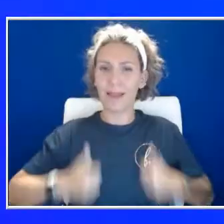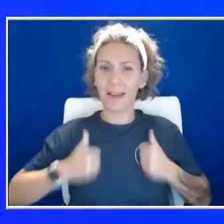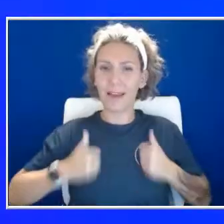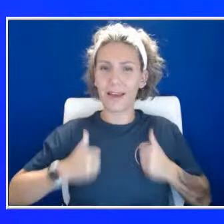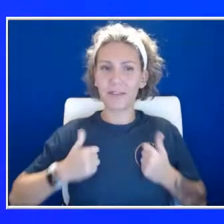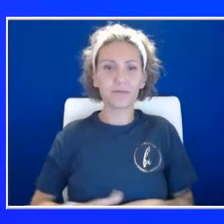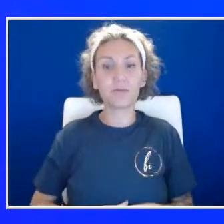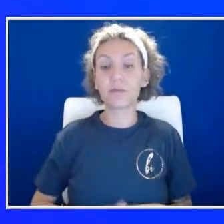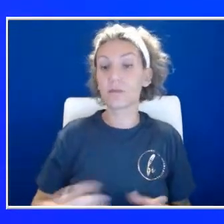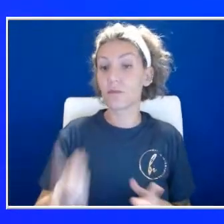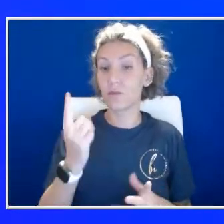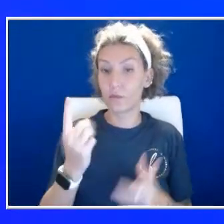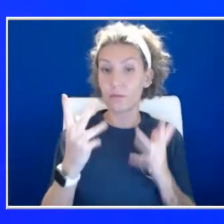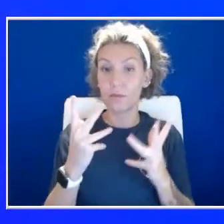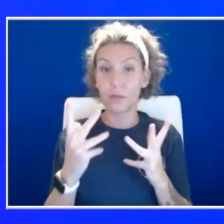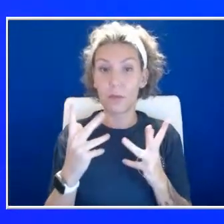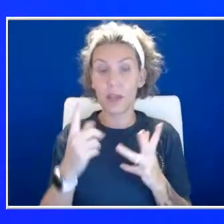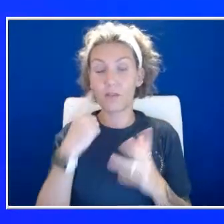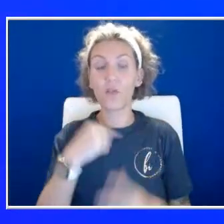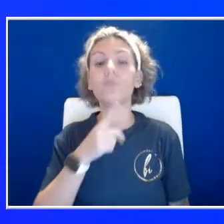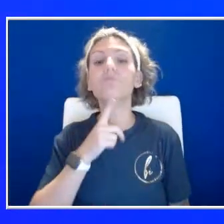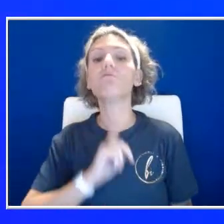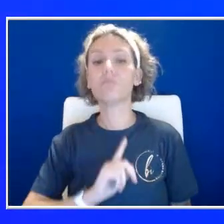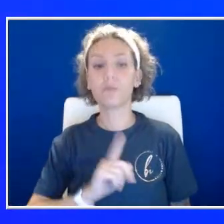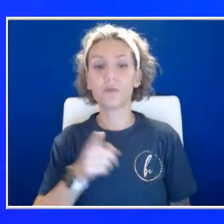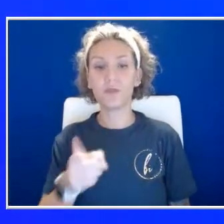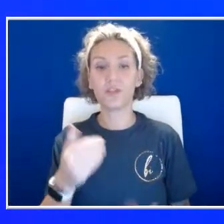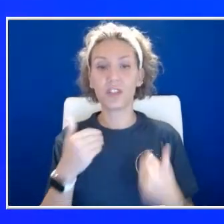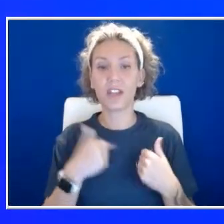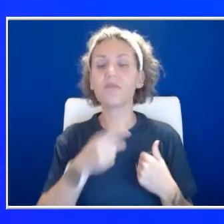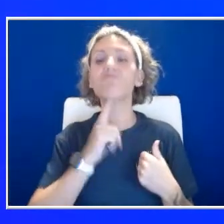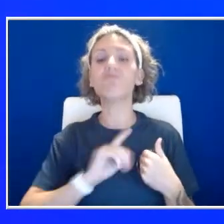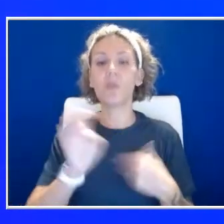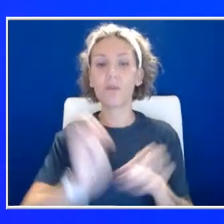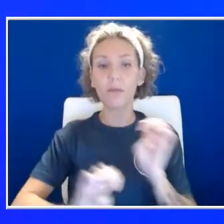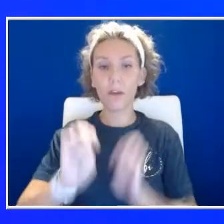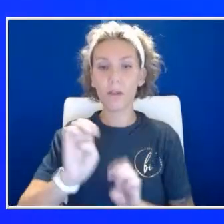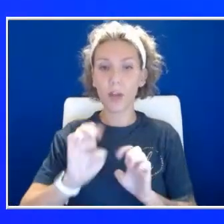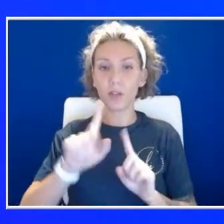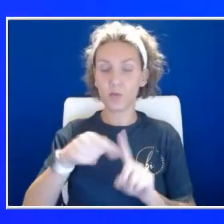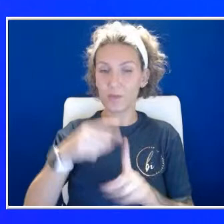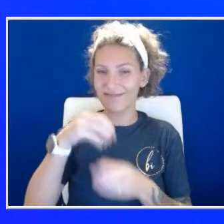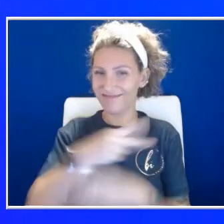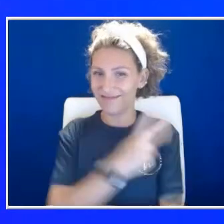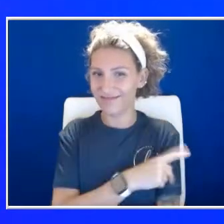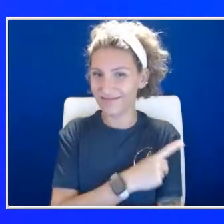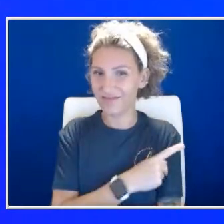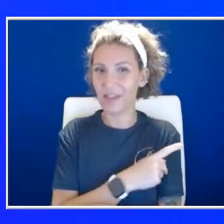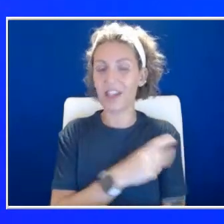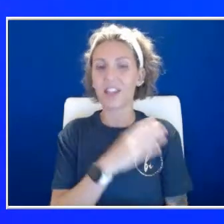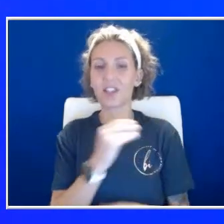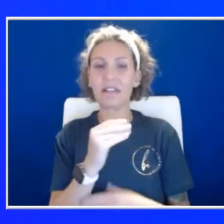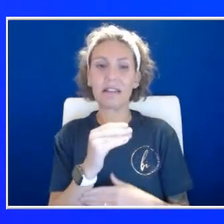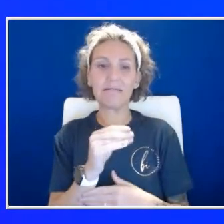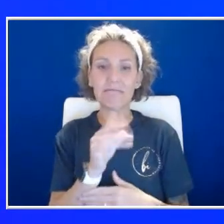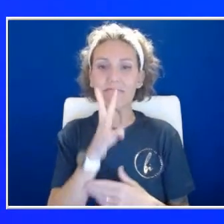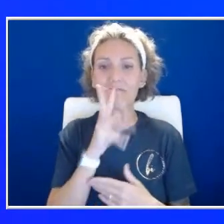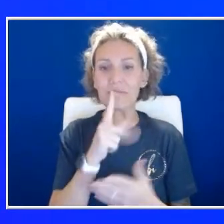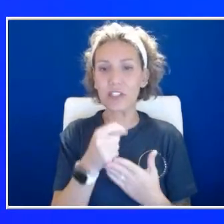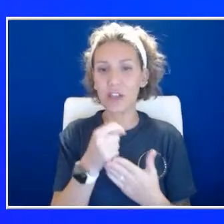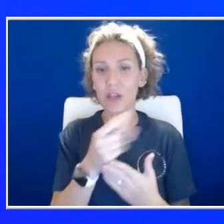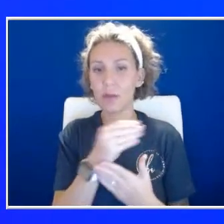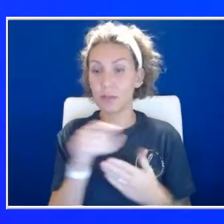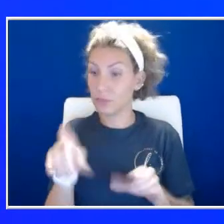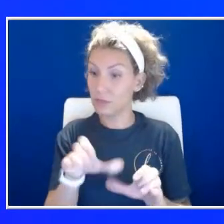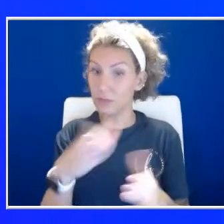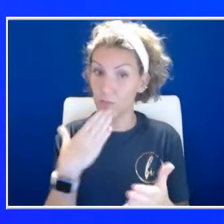also be for swallowing. Lori had a swallowing evaluation while she was an inpatient by her inpatient speech therapist, and she did well with that, so she was able